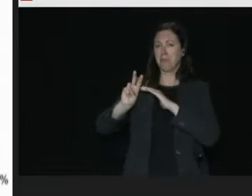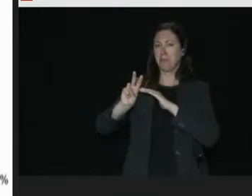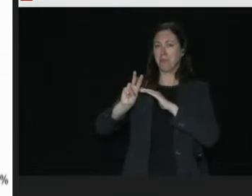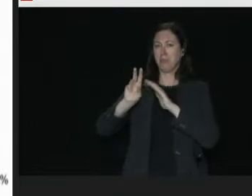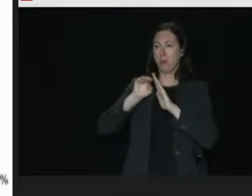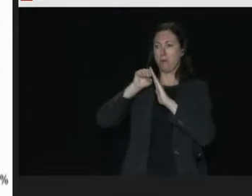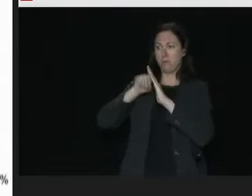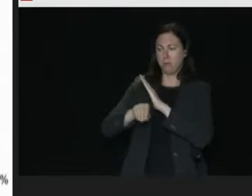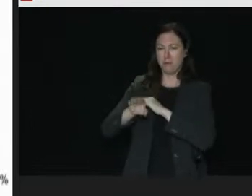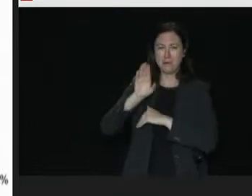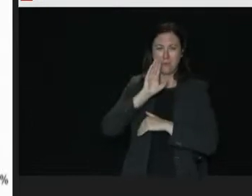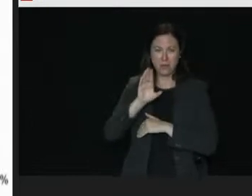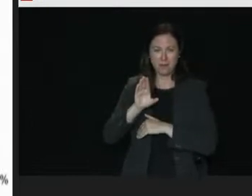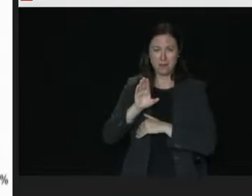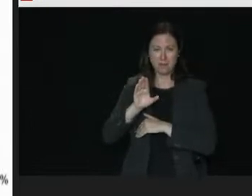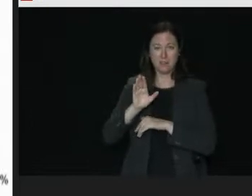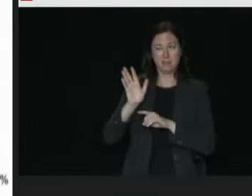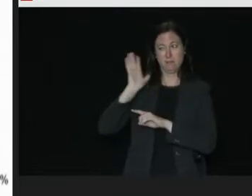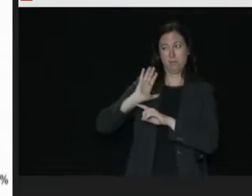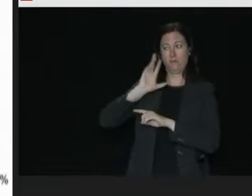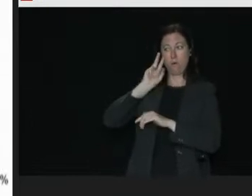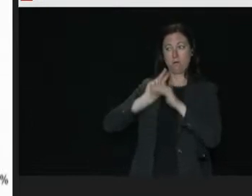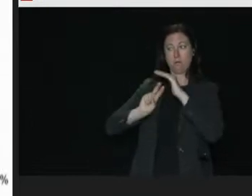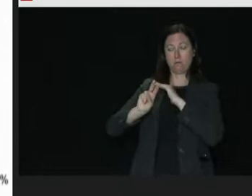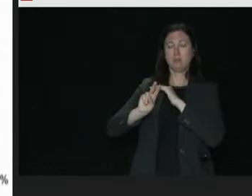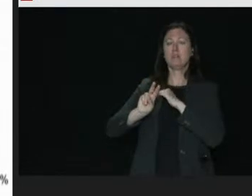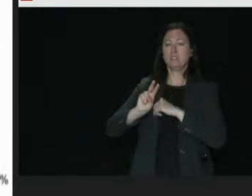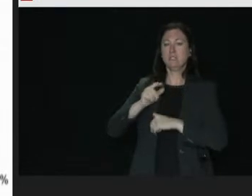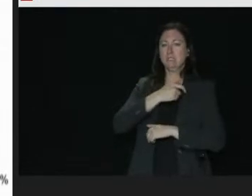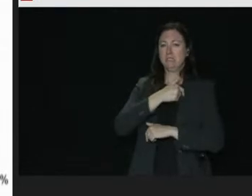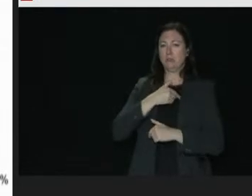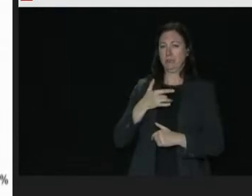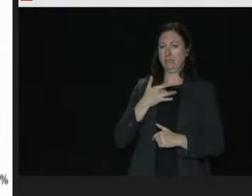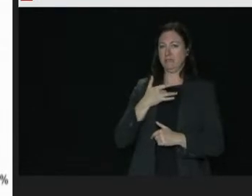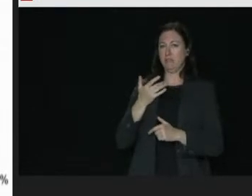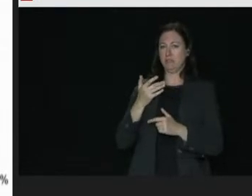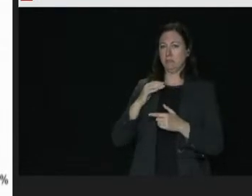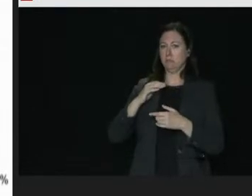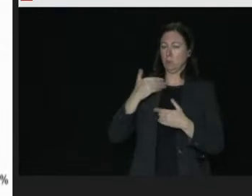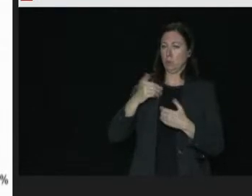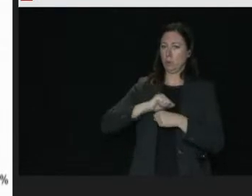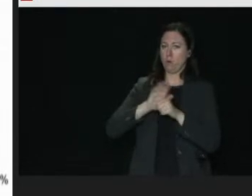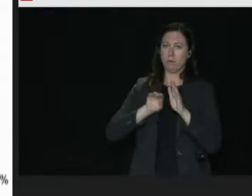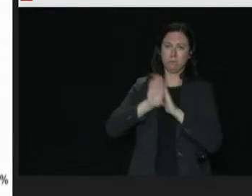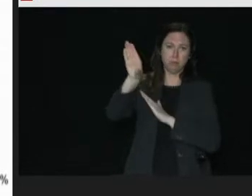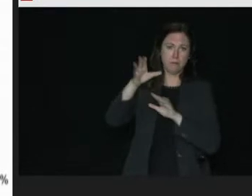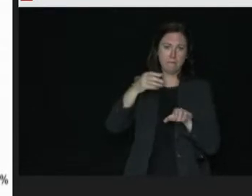when cases were forecast to resurge rapidly.